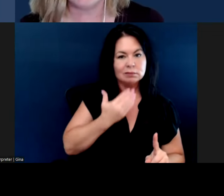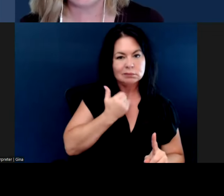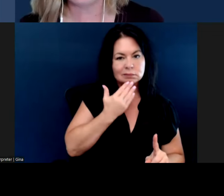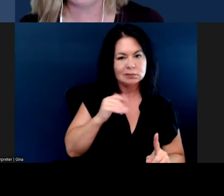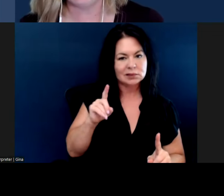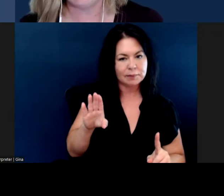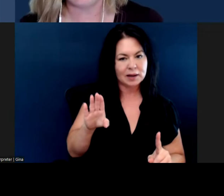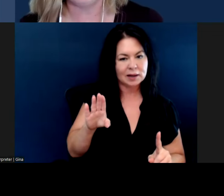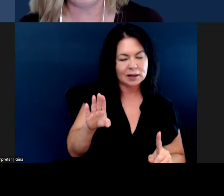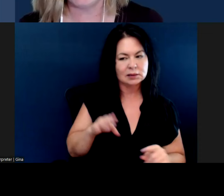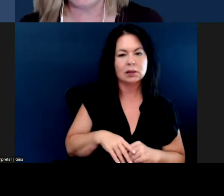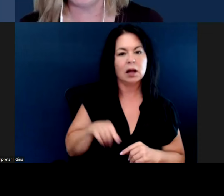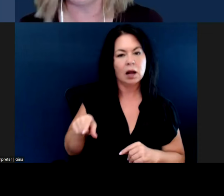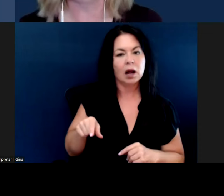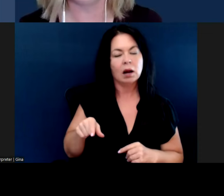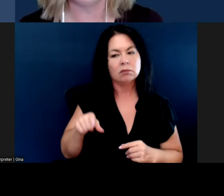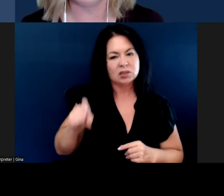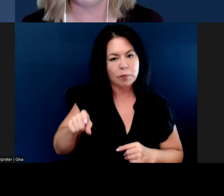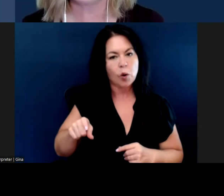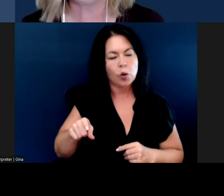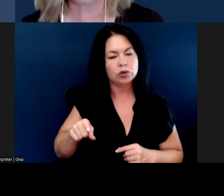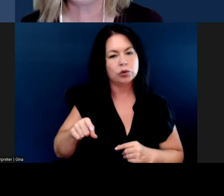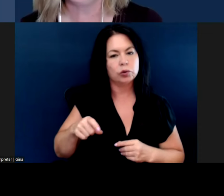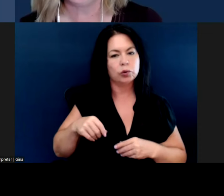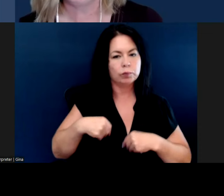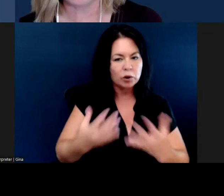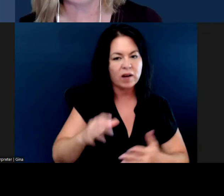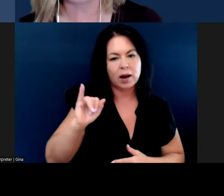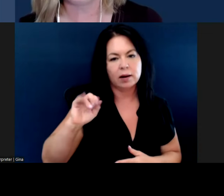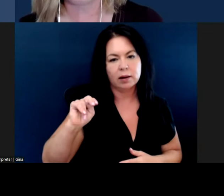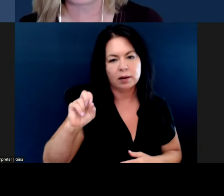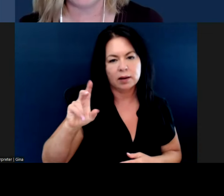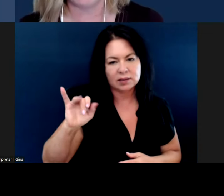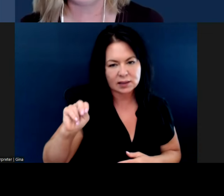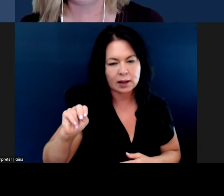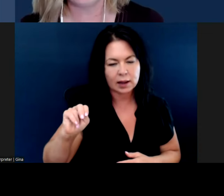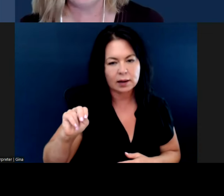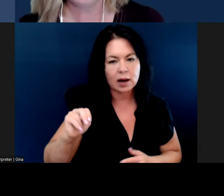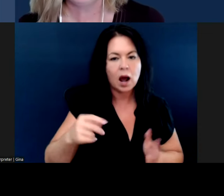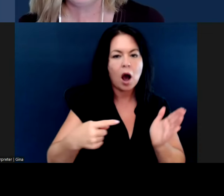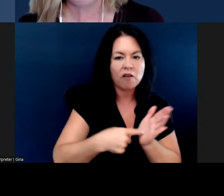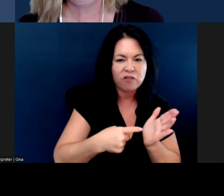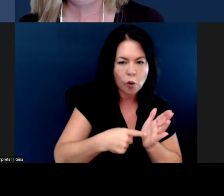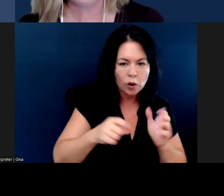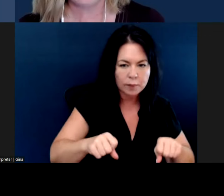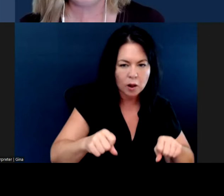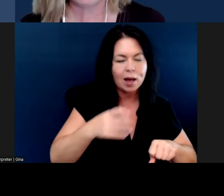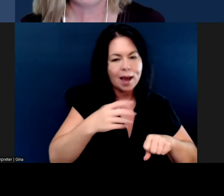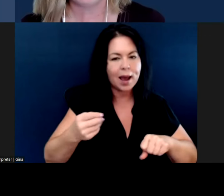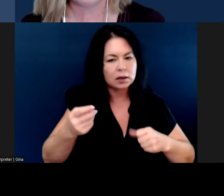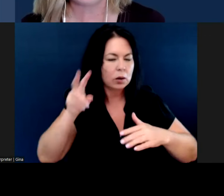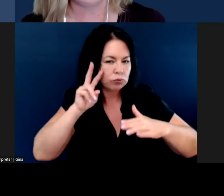to offer insulin at an affordable but also a predictable price. Okay, and so when you look